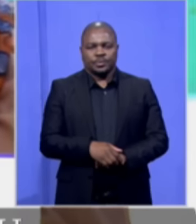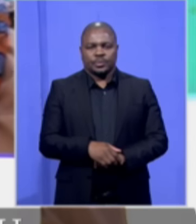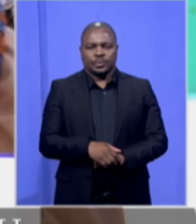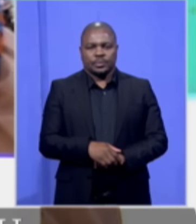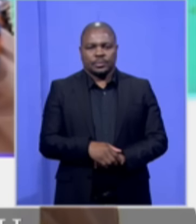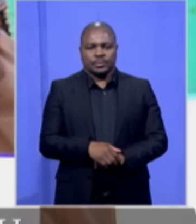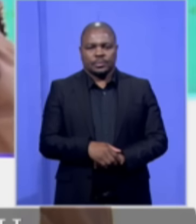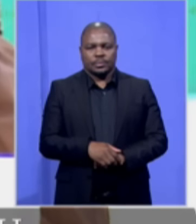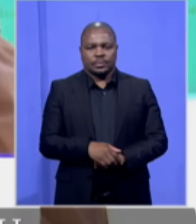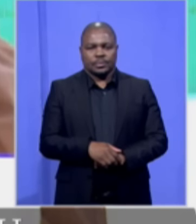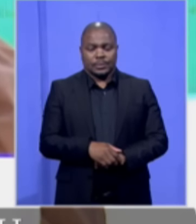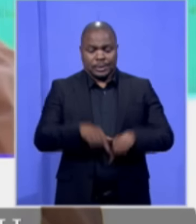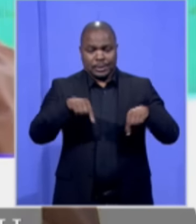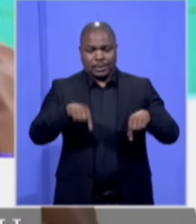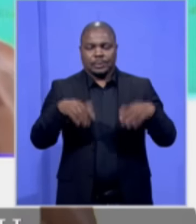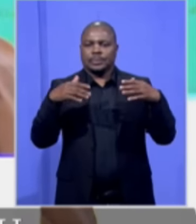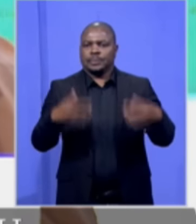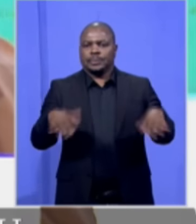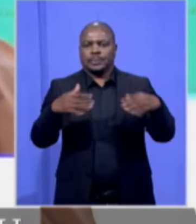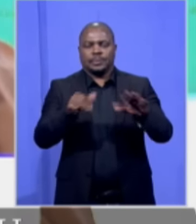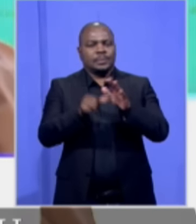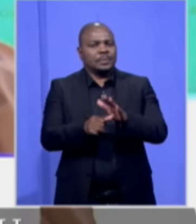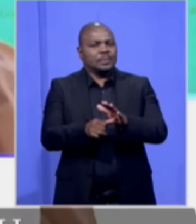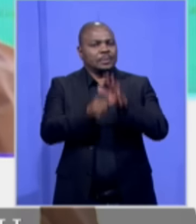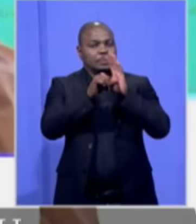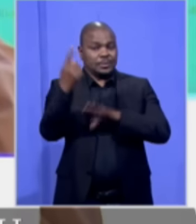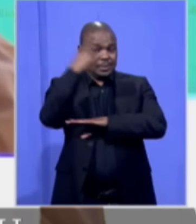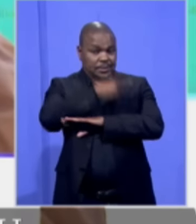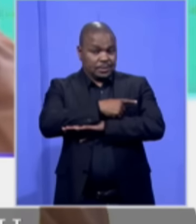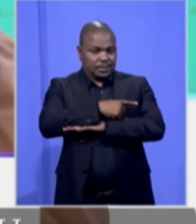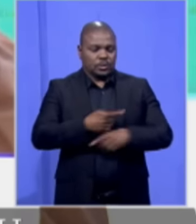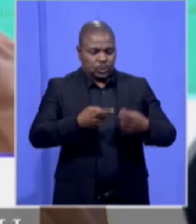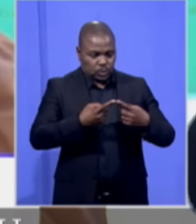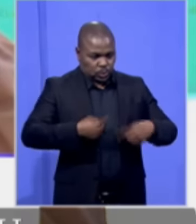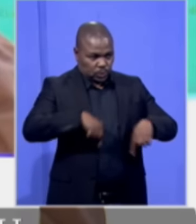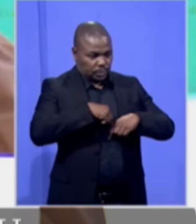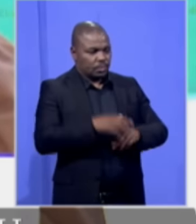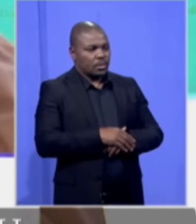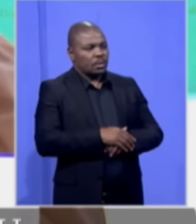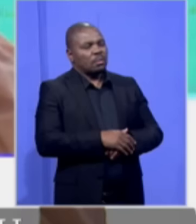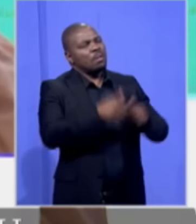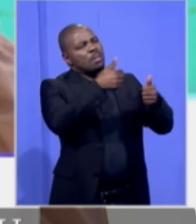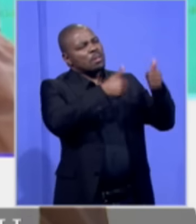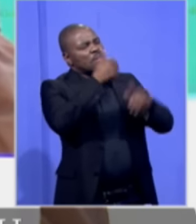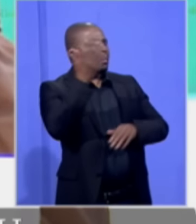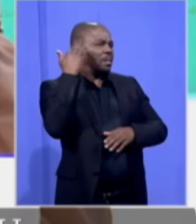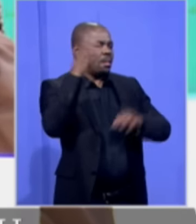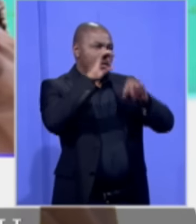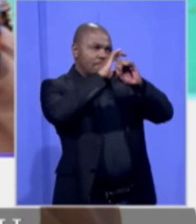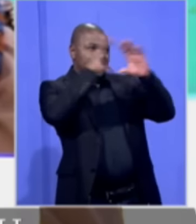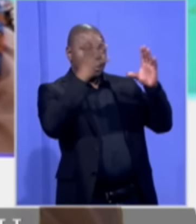On this auspicious occasion, we pay tribute to our visionary leaders who